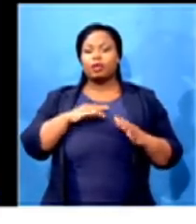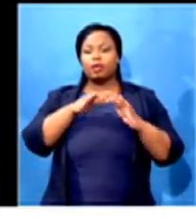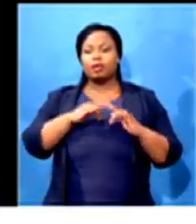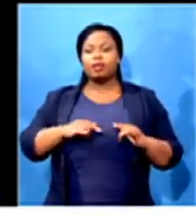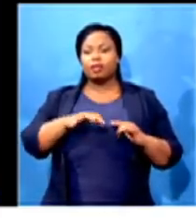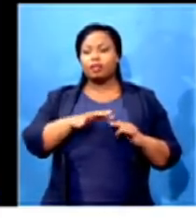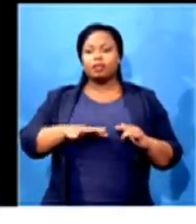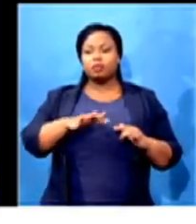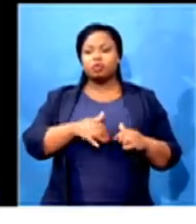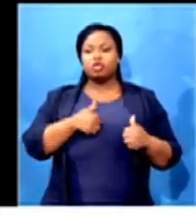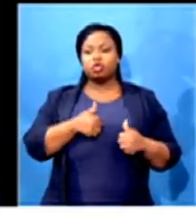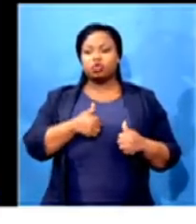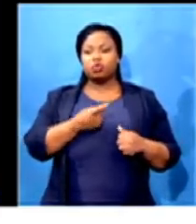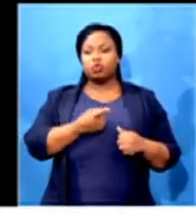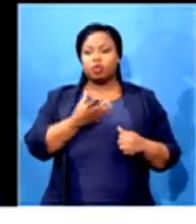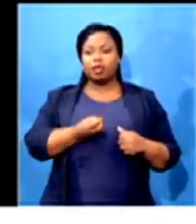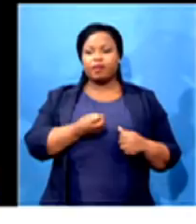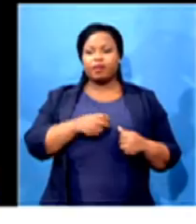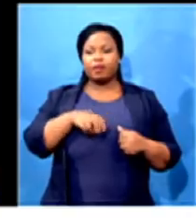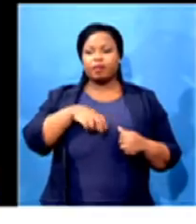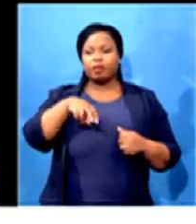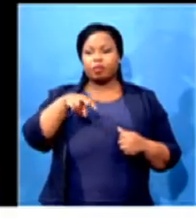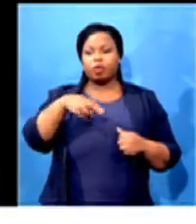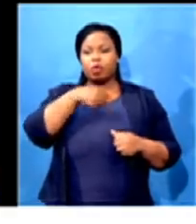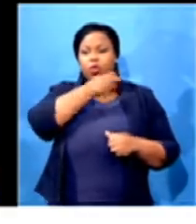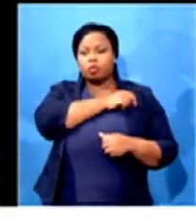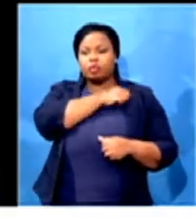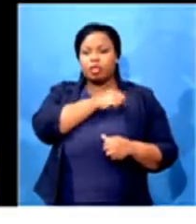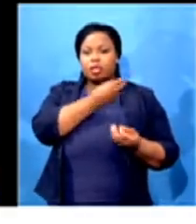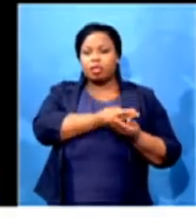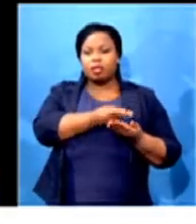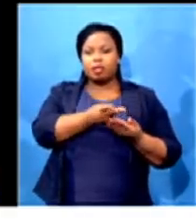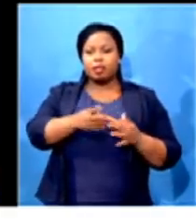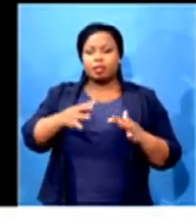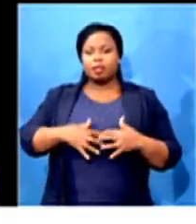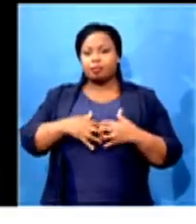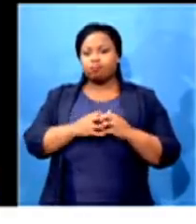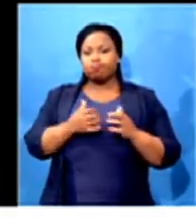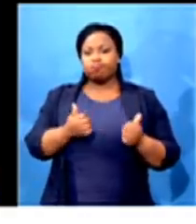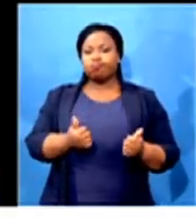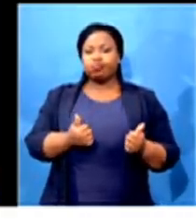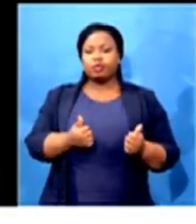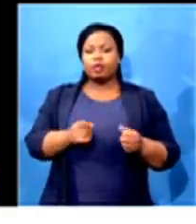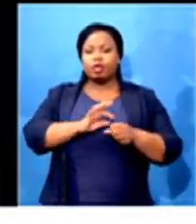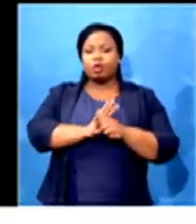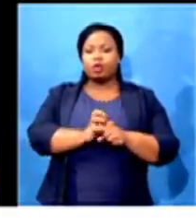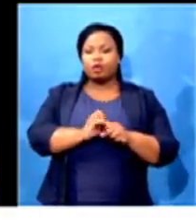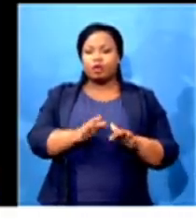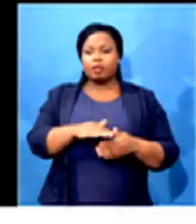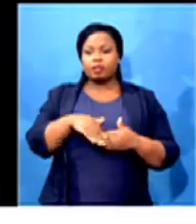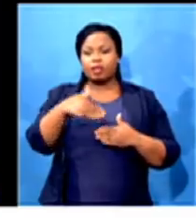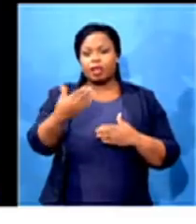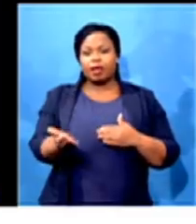have those, it's better to actually start using our own hospitals. After COVID-19, we had to make with